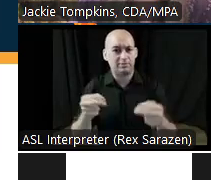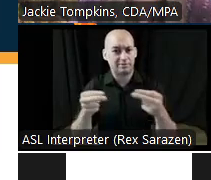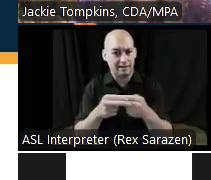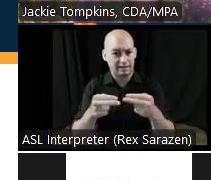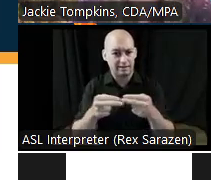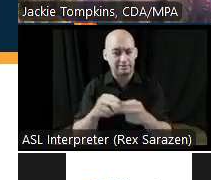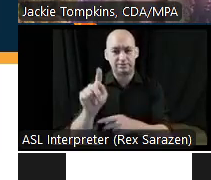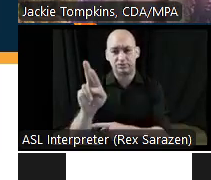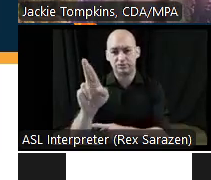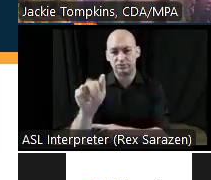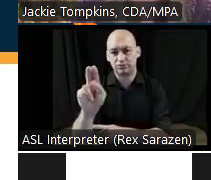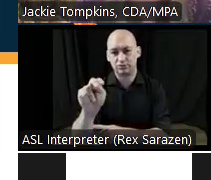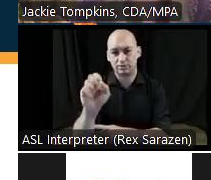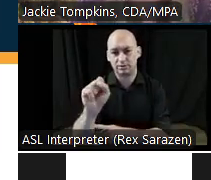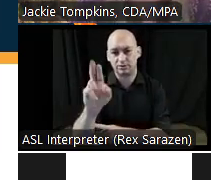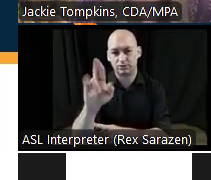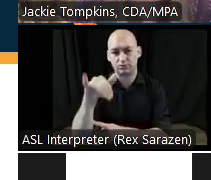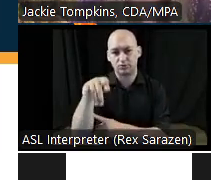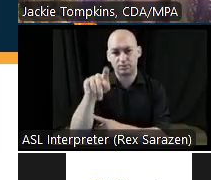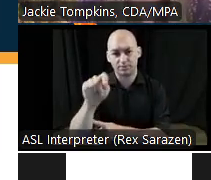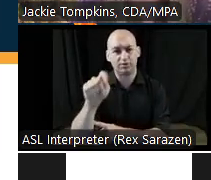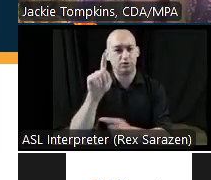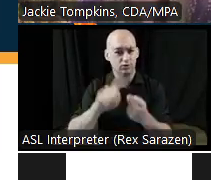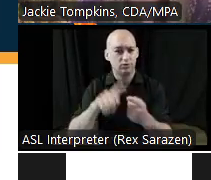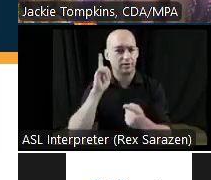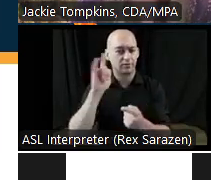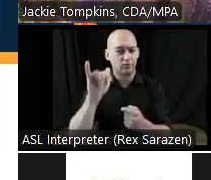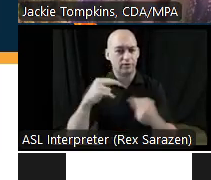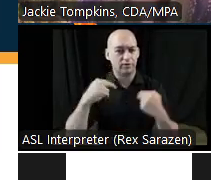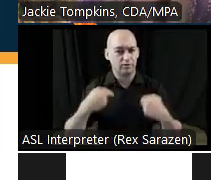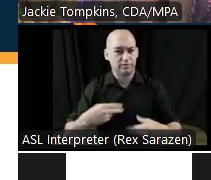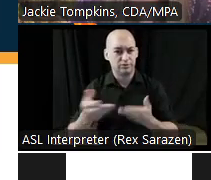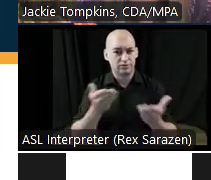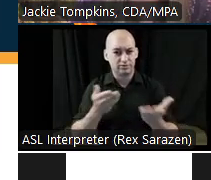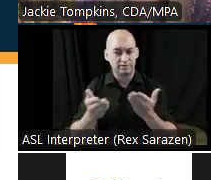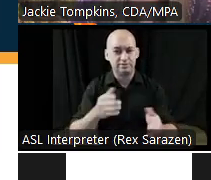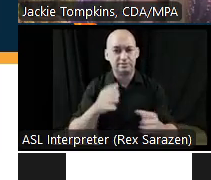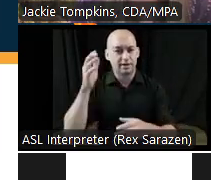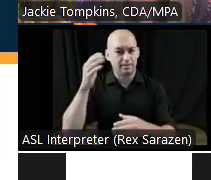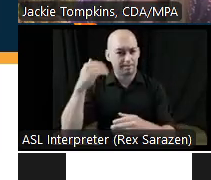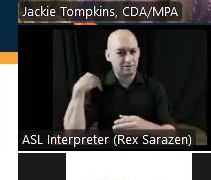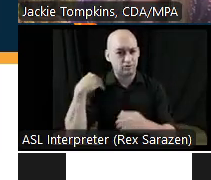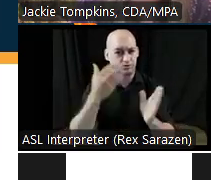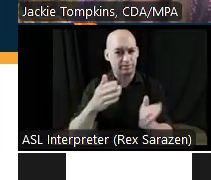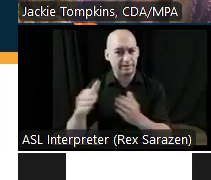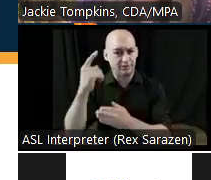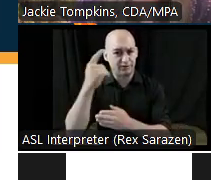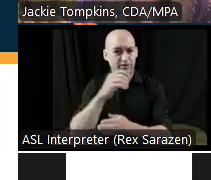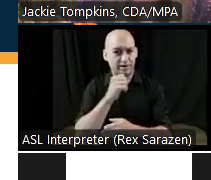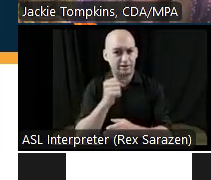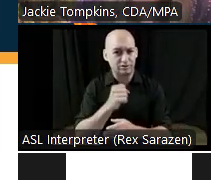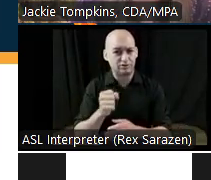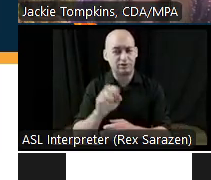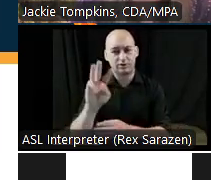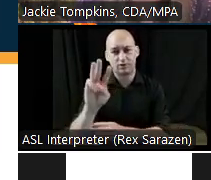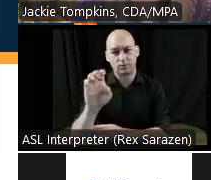the California Health and Human Services Agency Master Plan for Aging webpage. And as a reminder for our